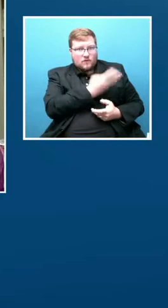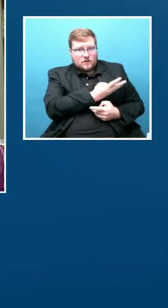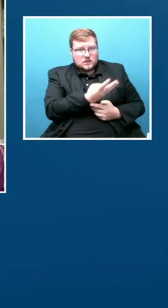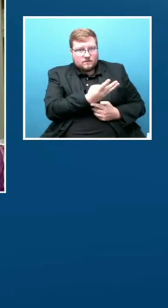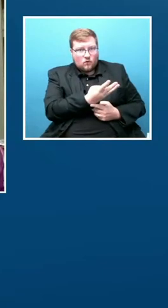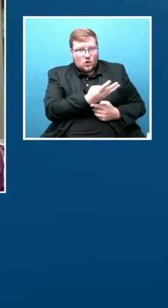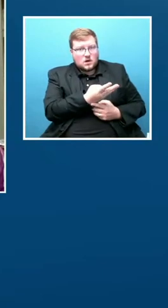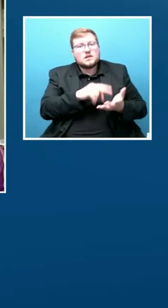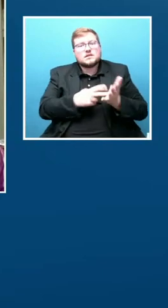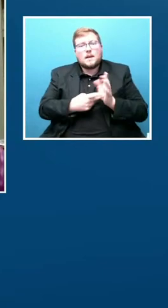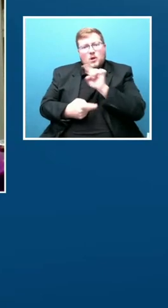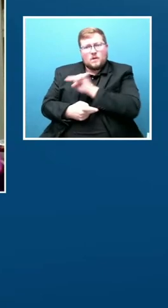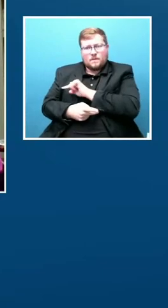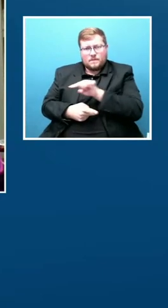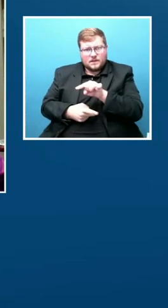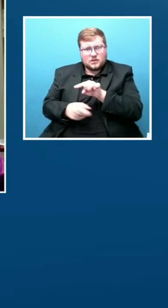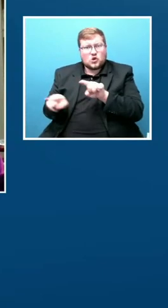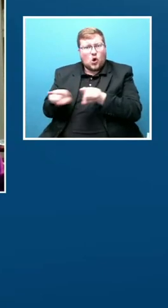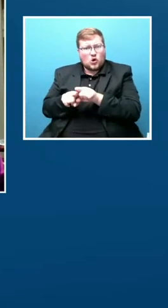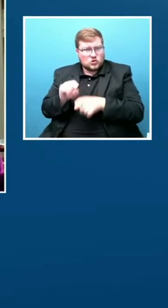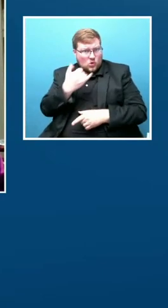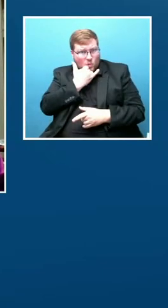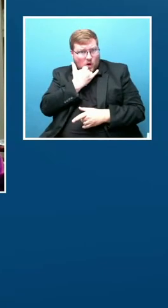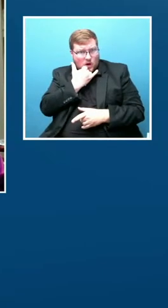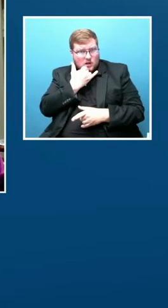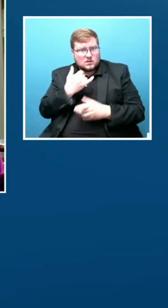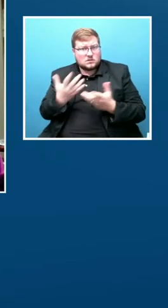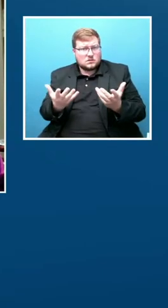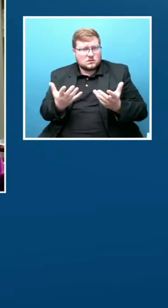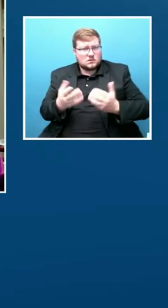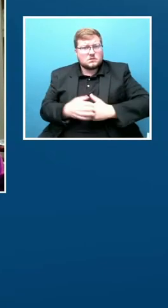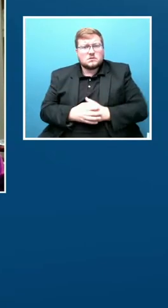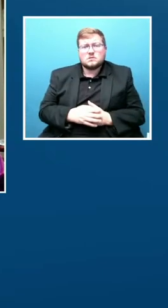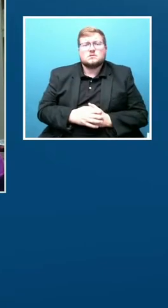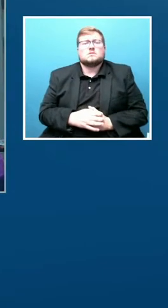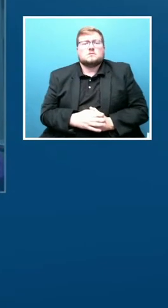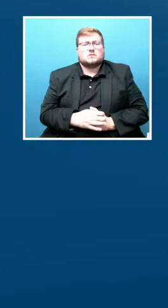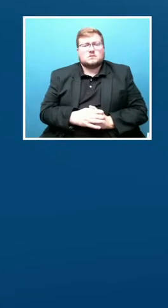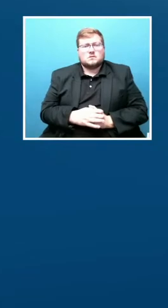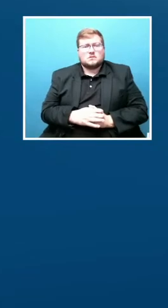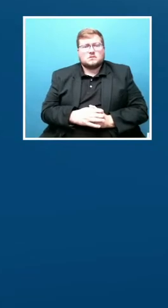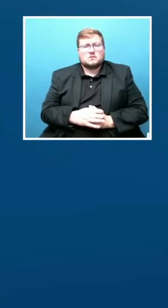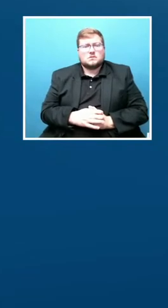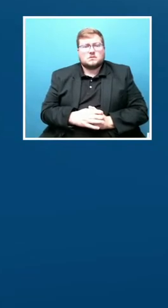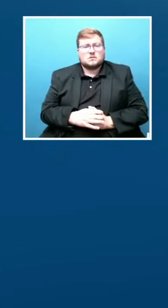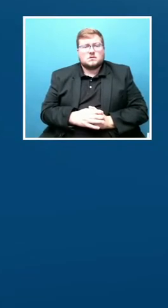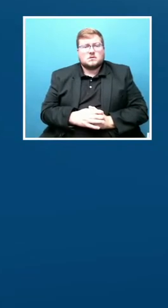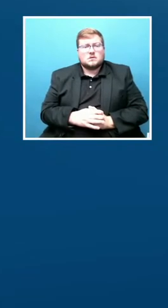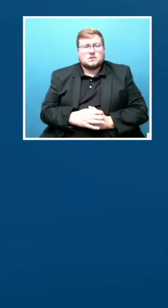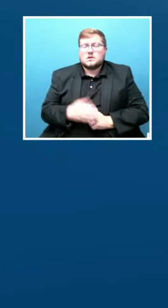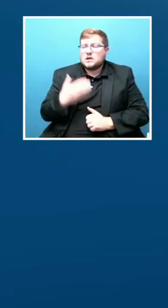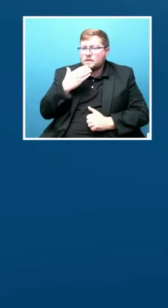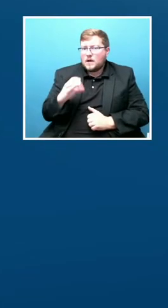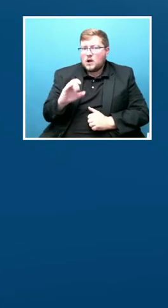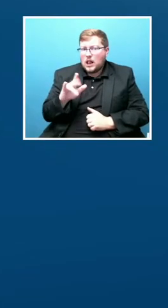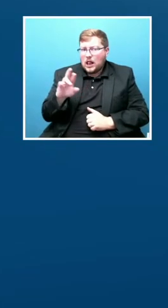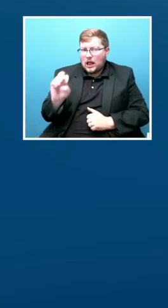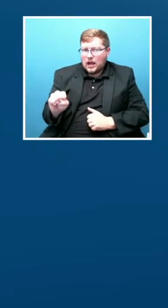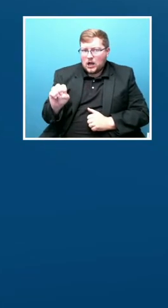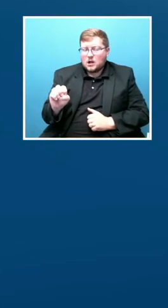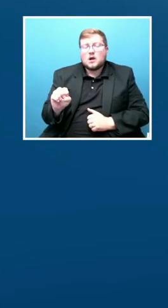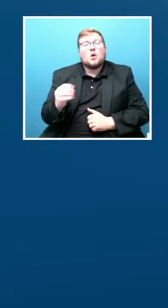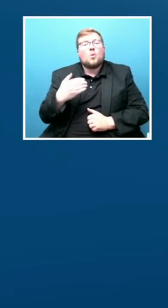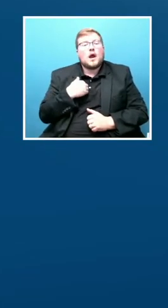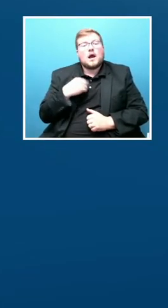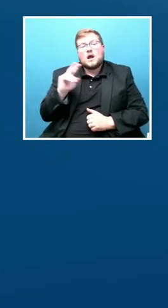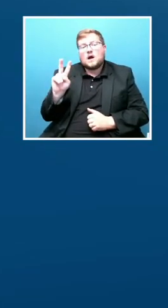flawed? Were they also flawed? Thank you, Claire. There was also a vice chair